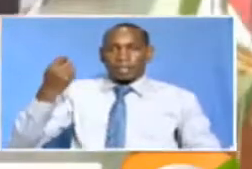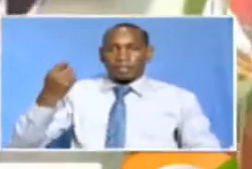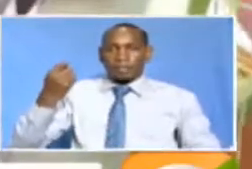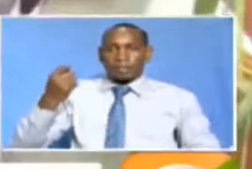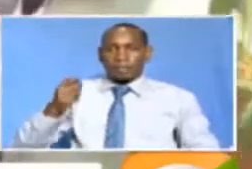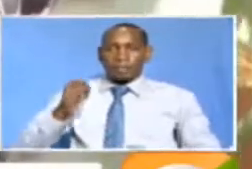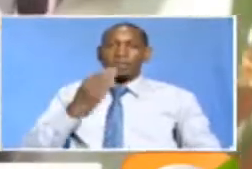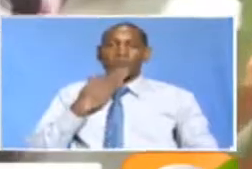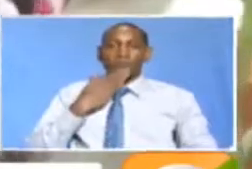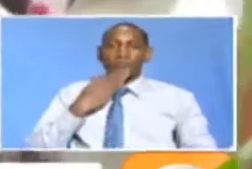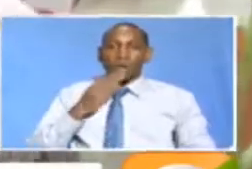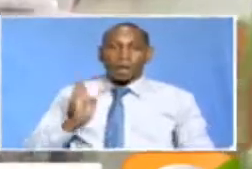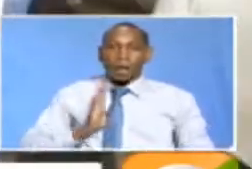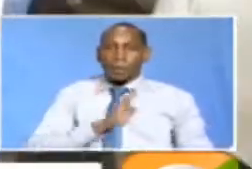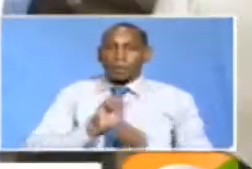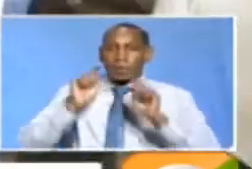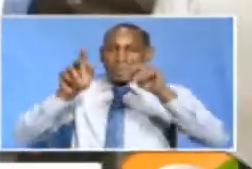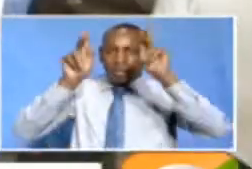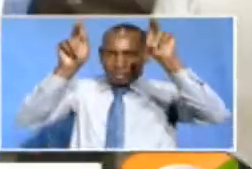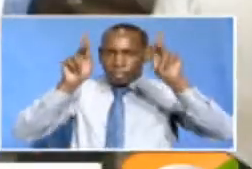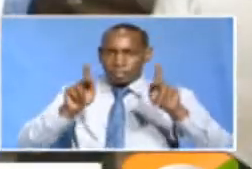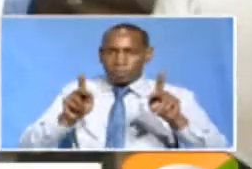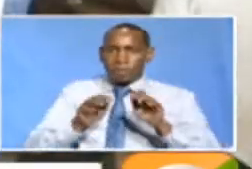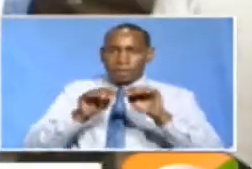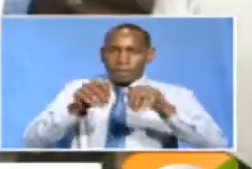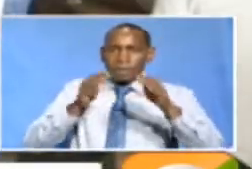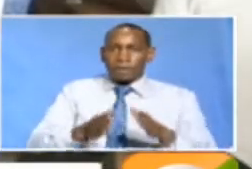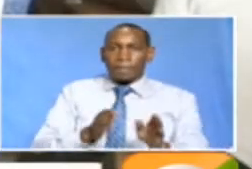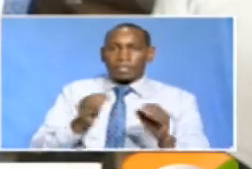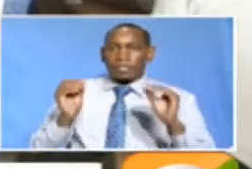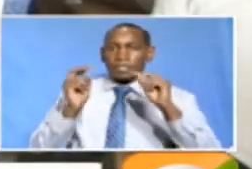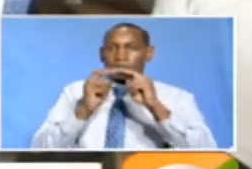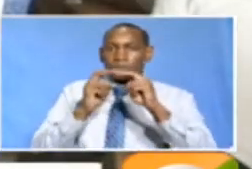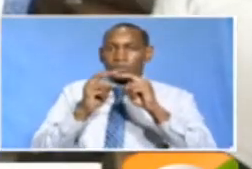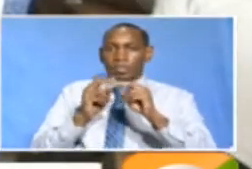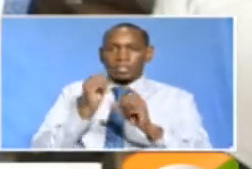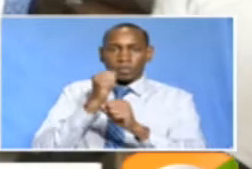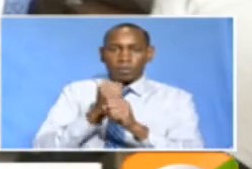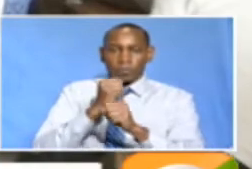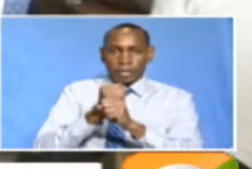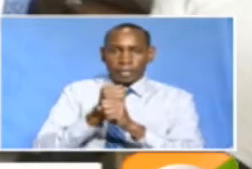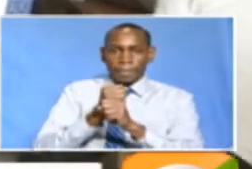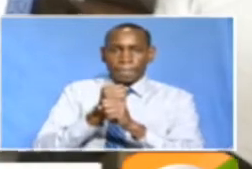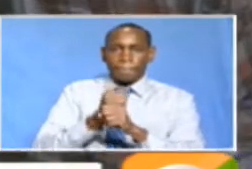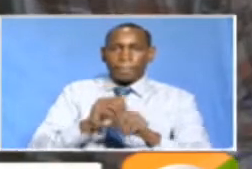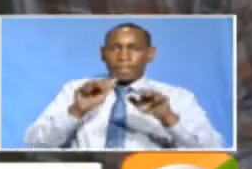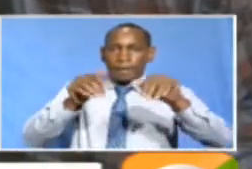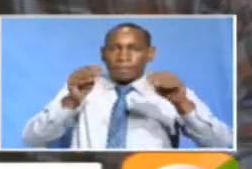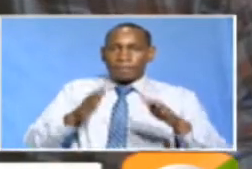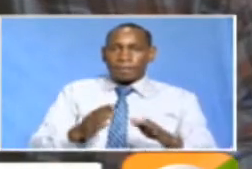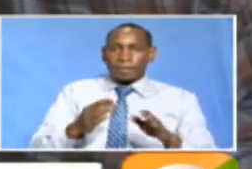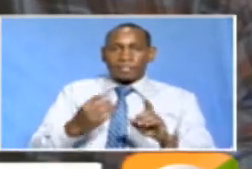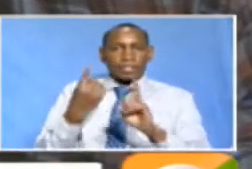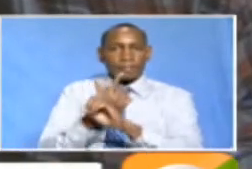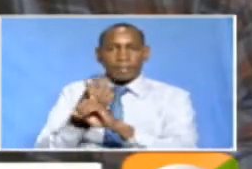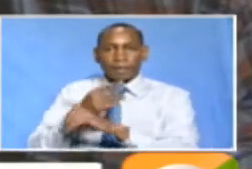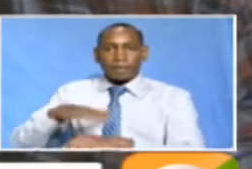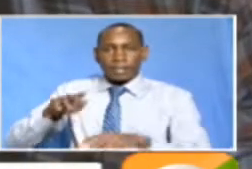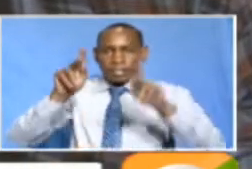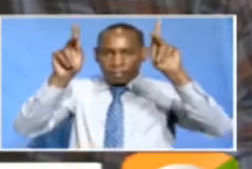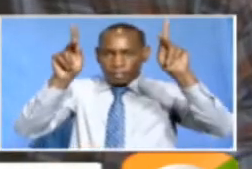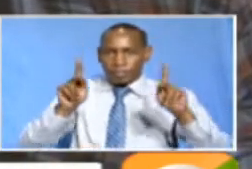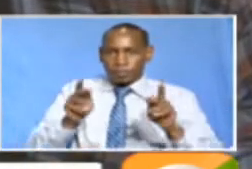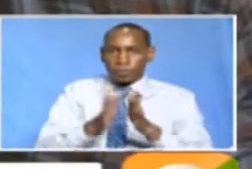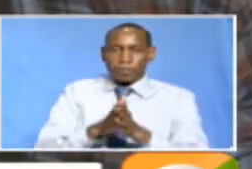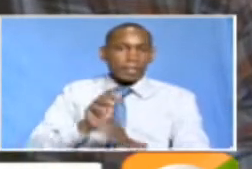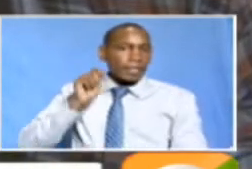Busolo, landed in Kisumu for a farmers' consultation exercise at the Miwani nucleus. Farmers drawn from Kisumu and the border county